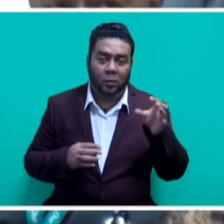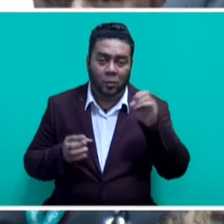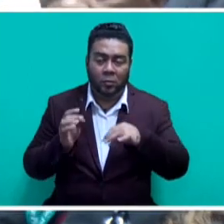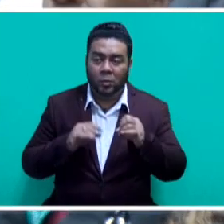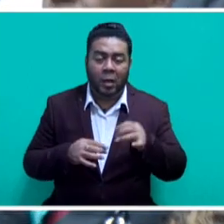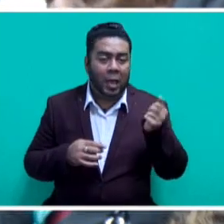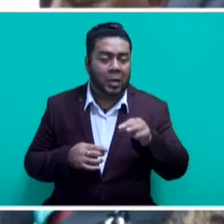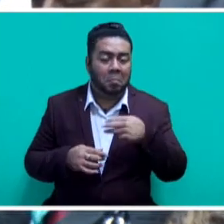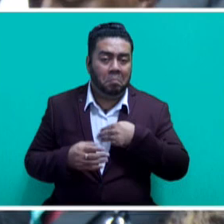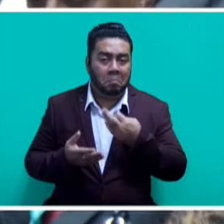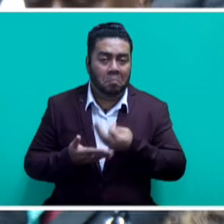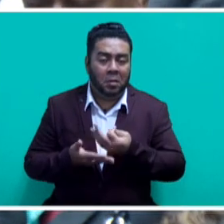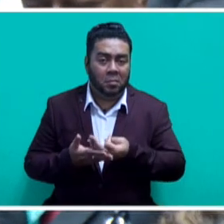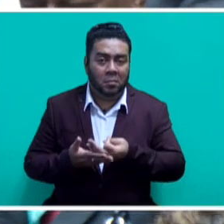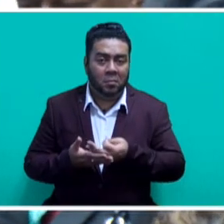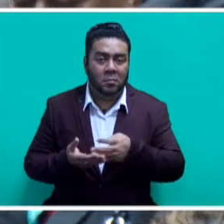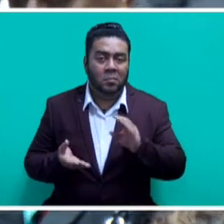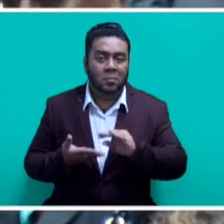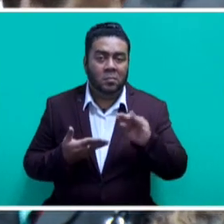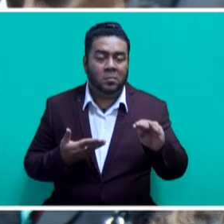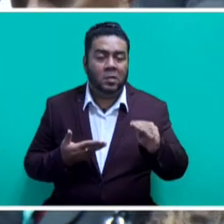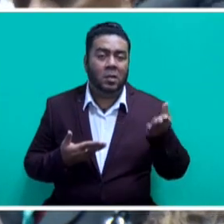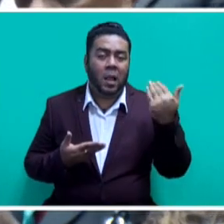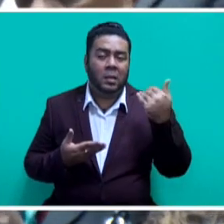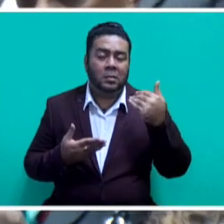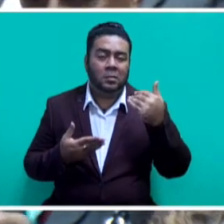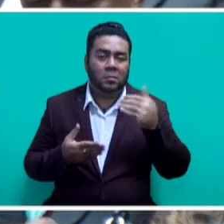any money for the top-up of cane payment for the last season.